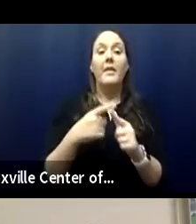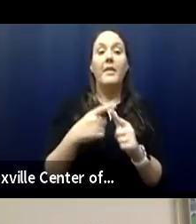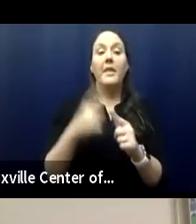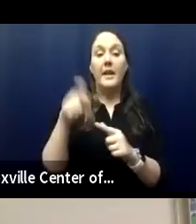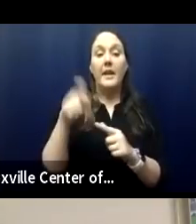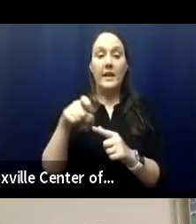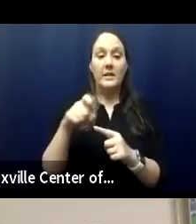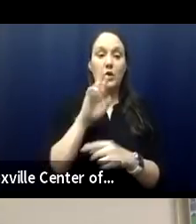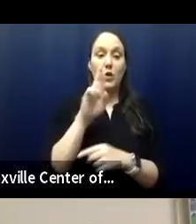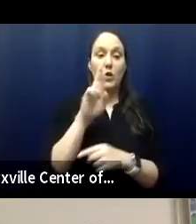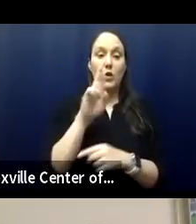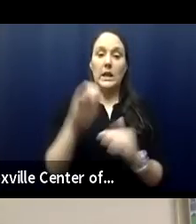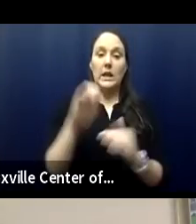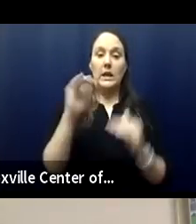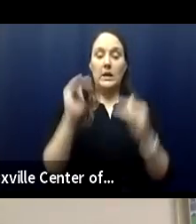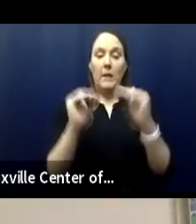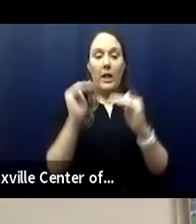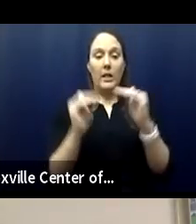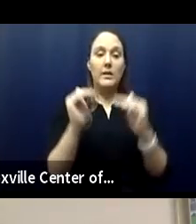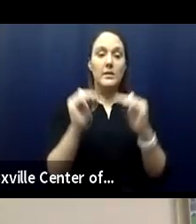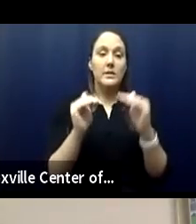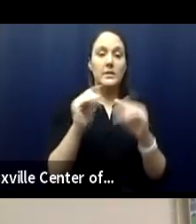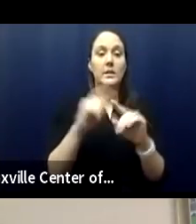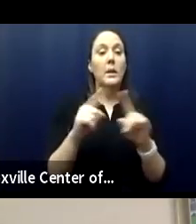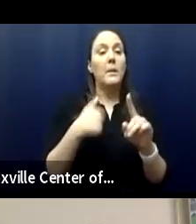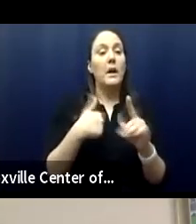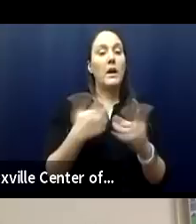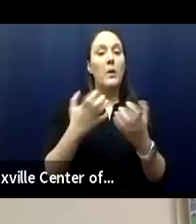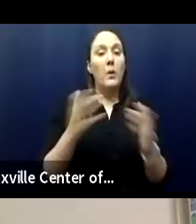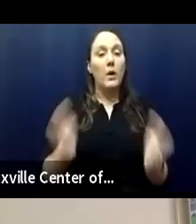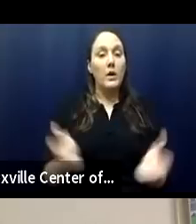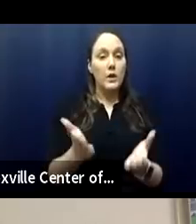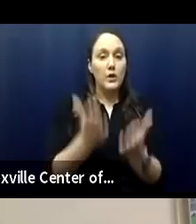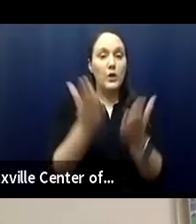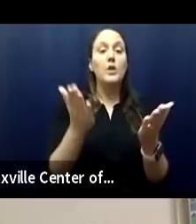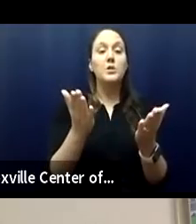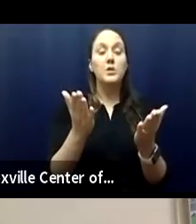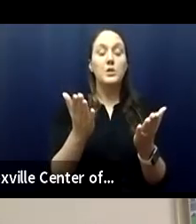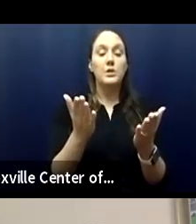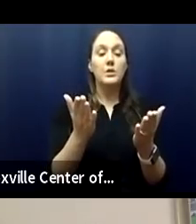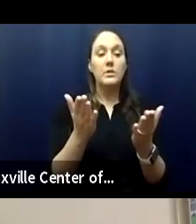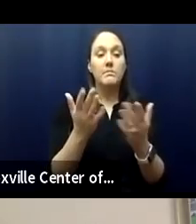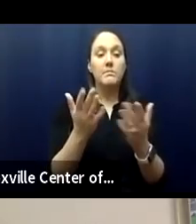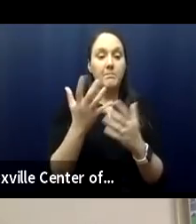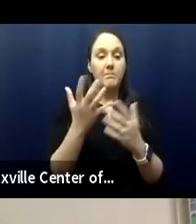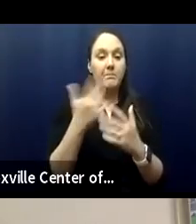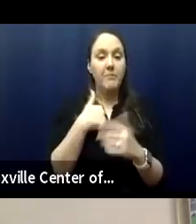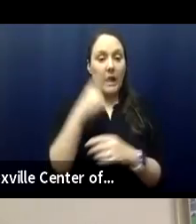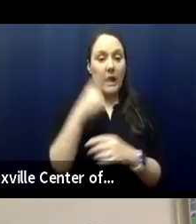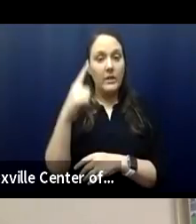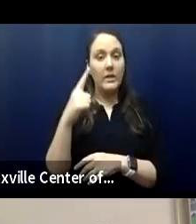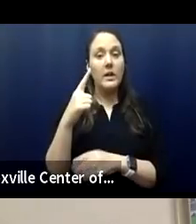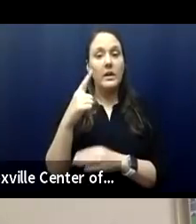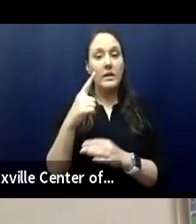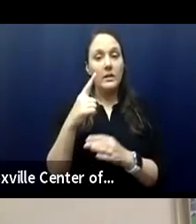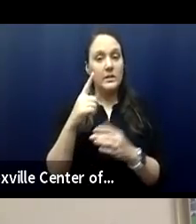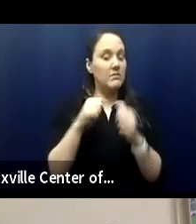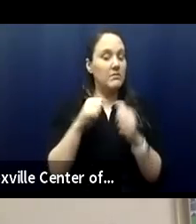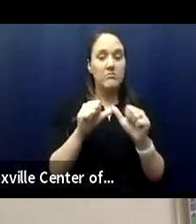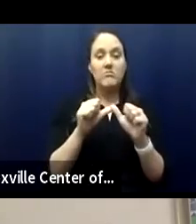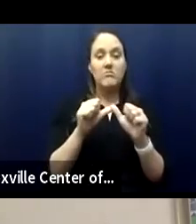restabilize. But I just want to give encouragement that I think just to keep it up.